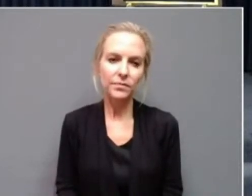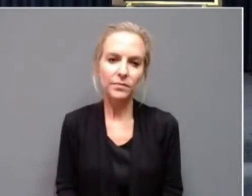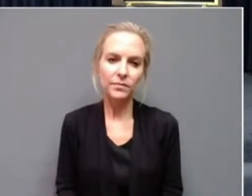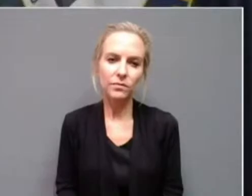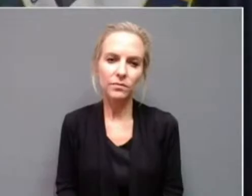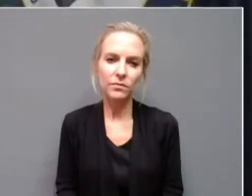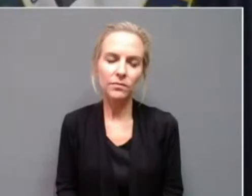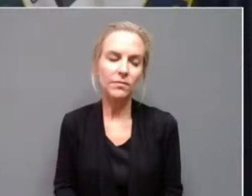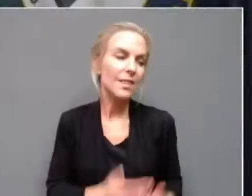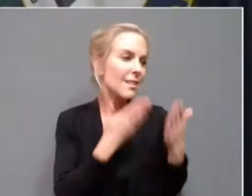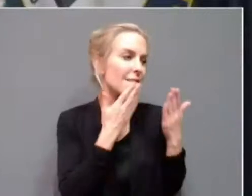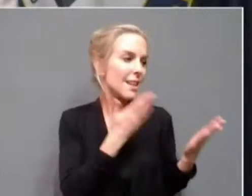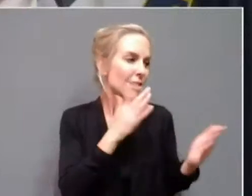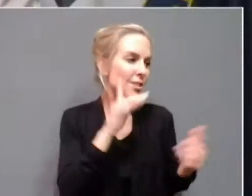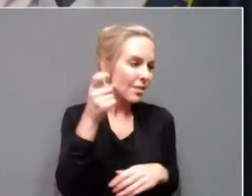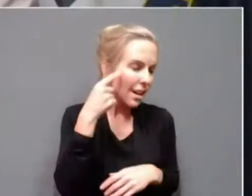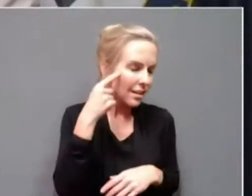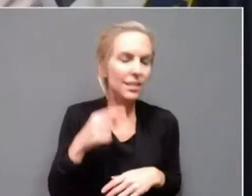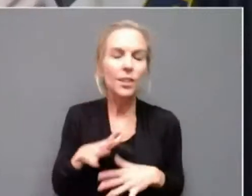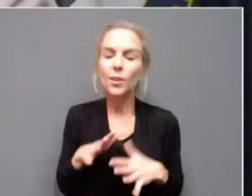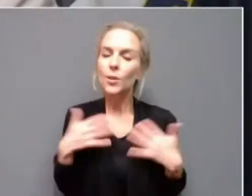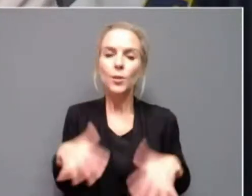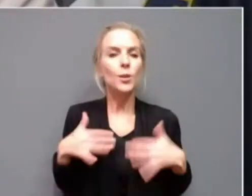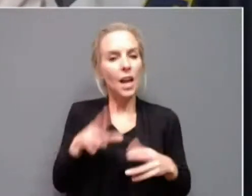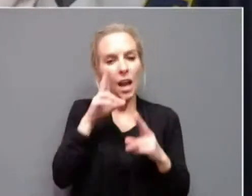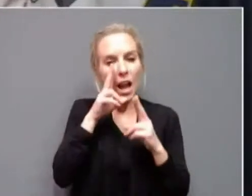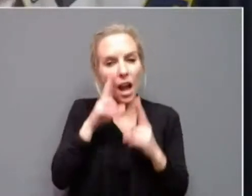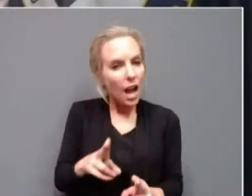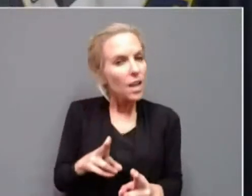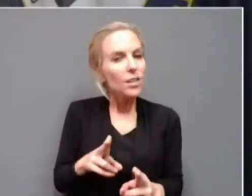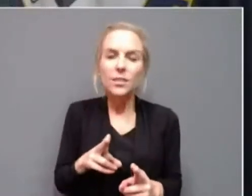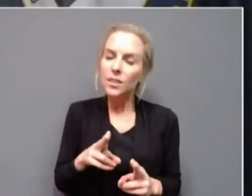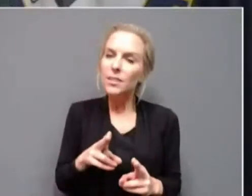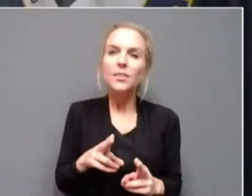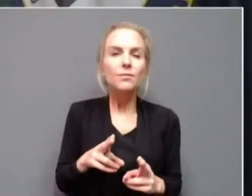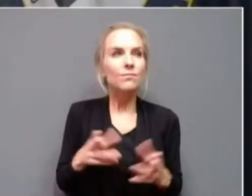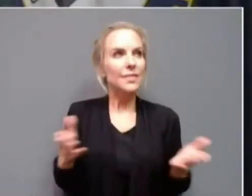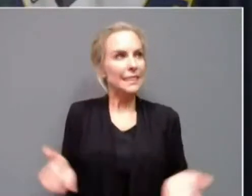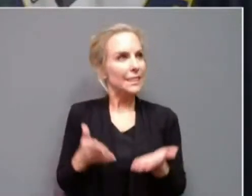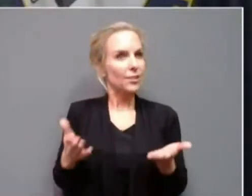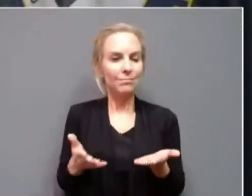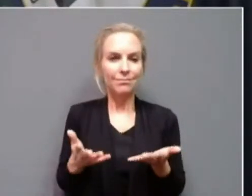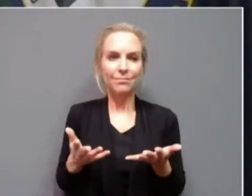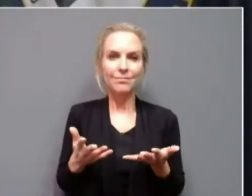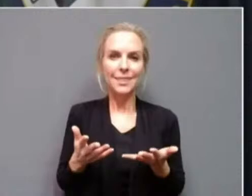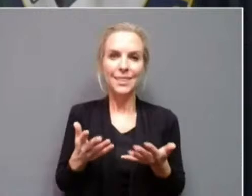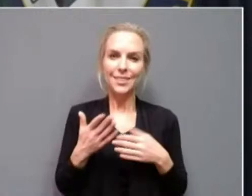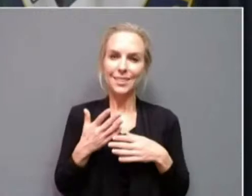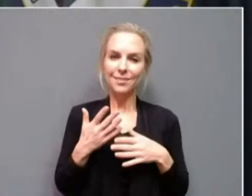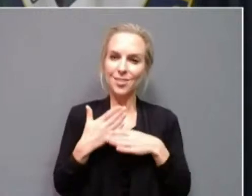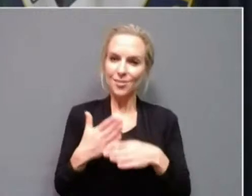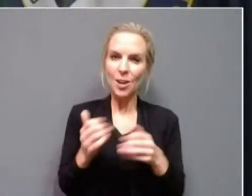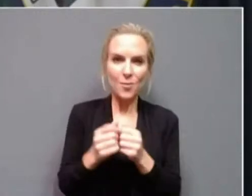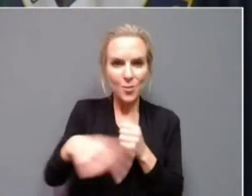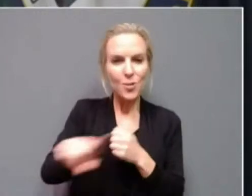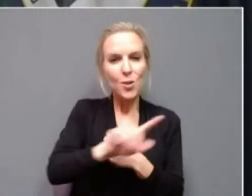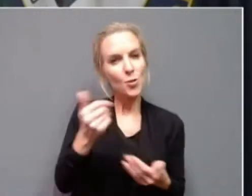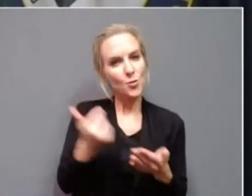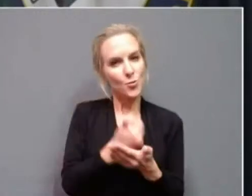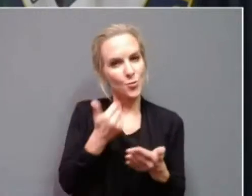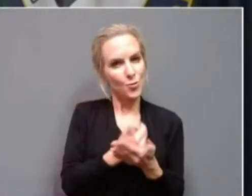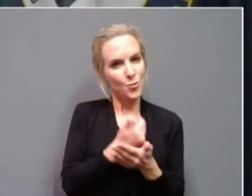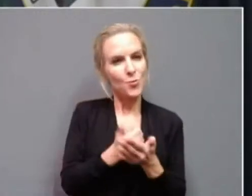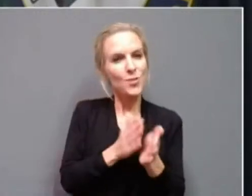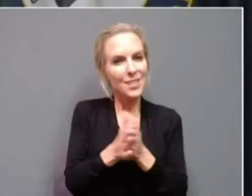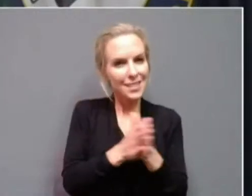Thank you, Governor. It's an honor and a pleasure to be here today to share a new initiative that the Tourism, Arts, and Heritage Cabinet